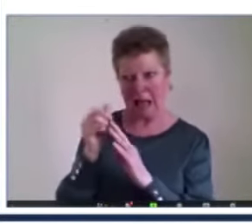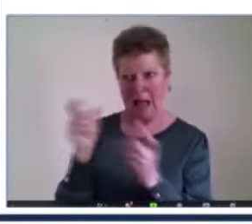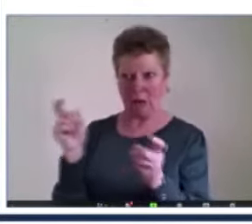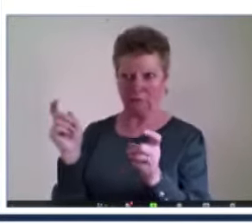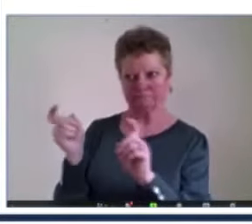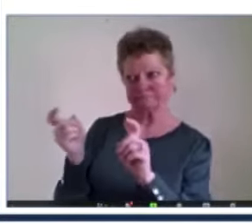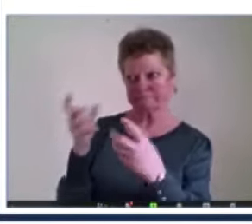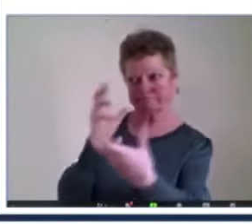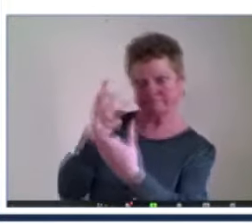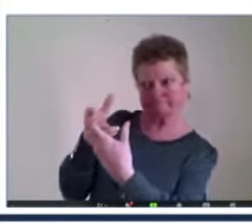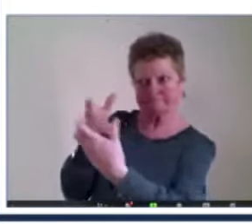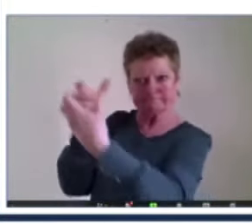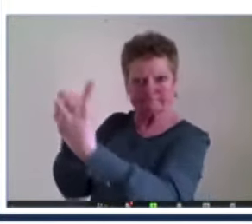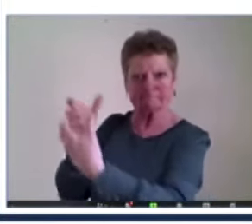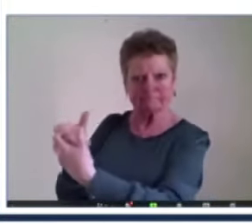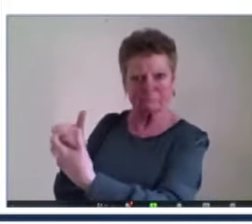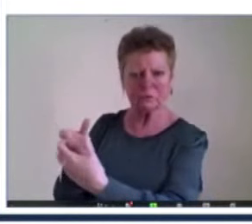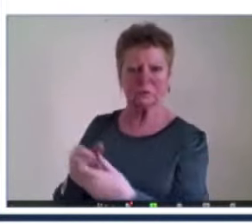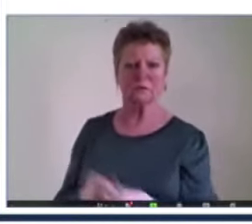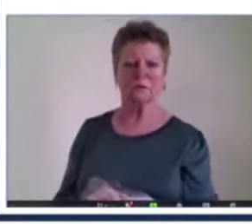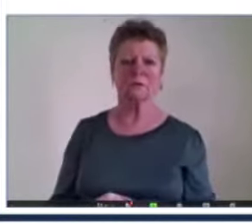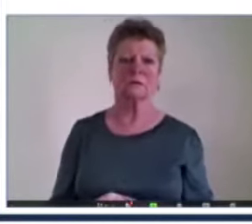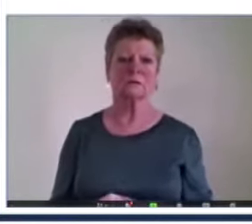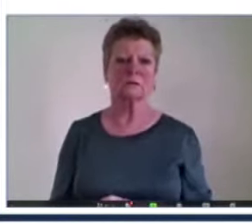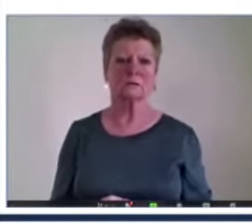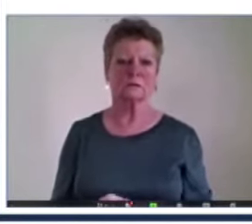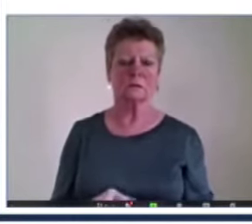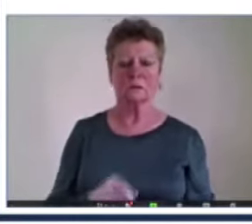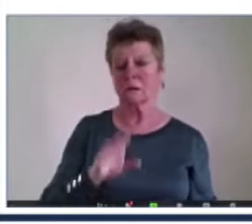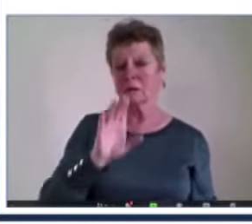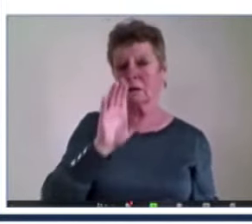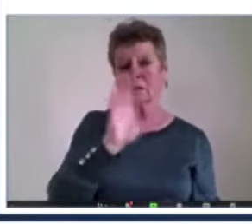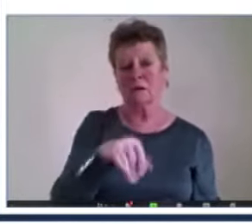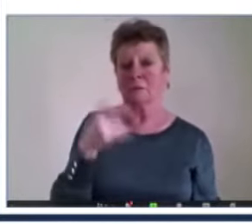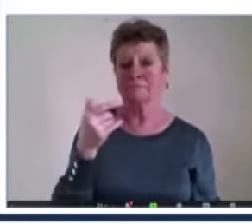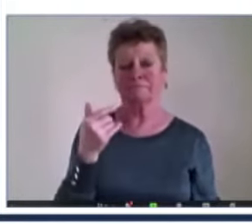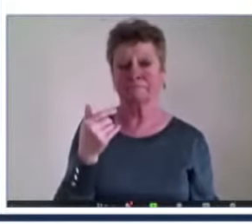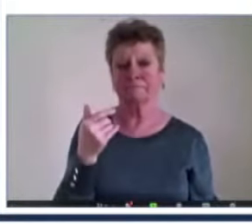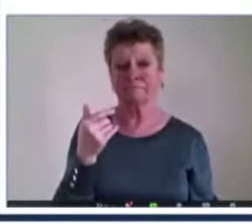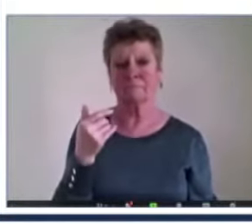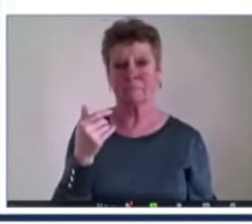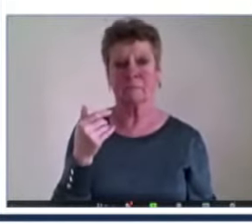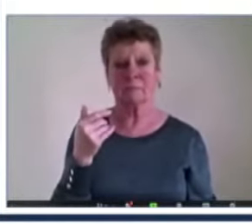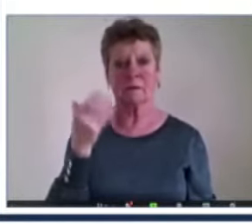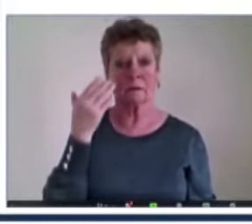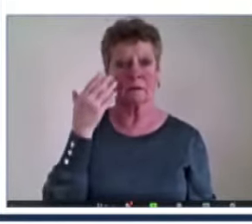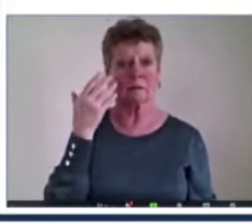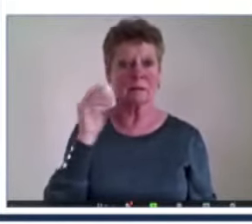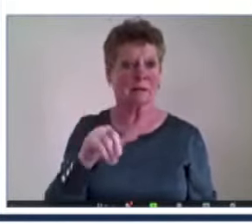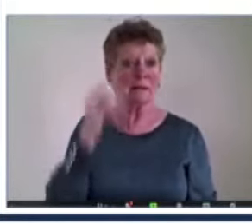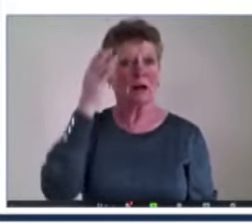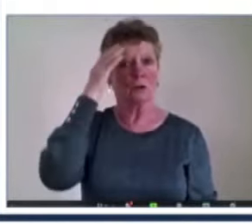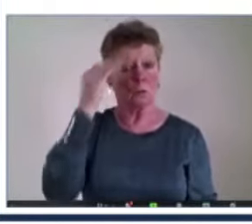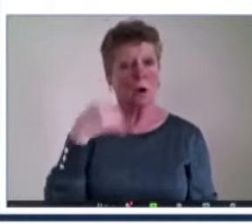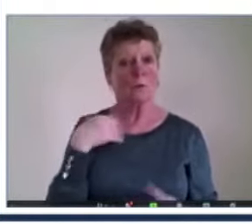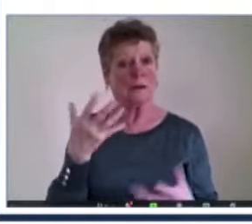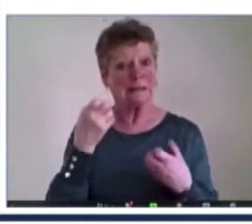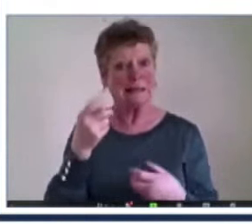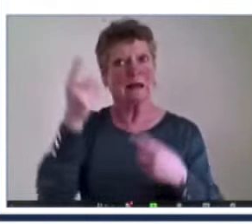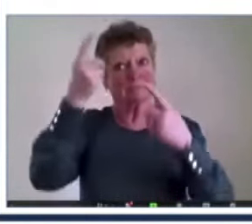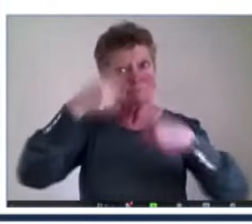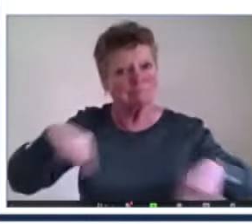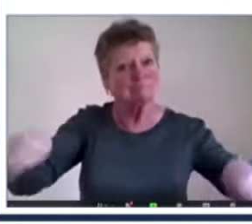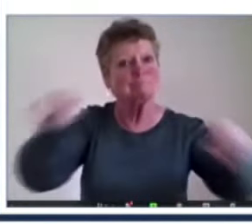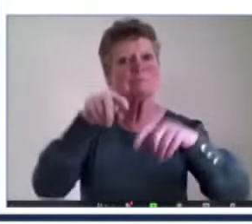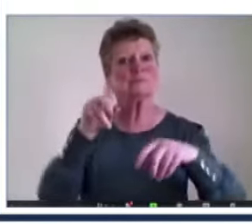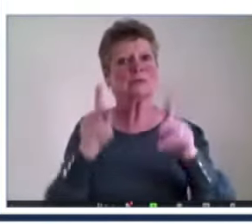But to further comment on your question, this is why one of the factors that we need all Nova Scotians to continue to